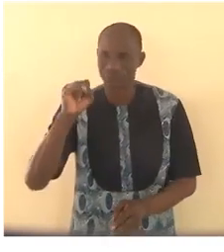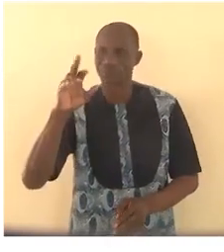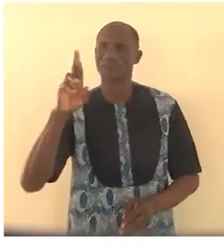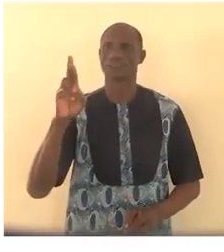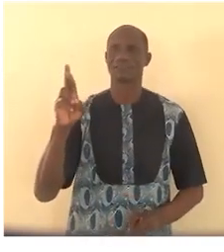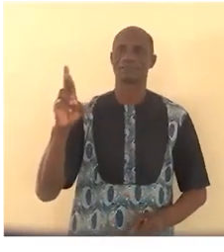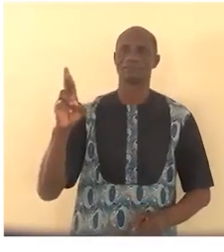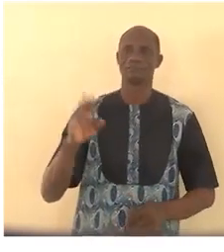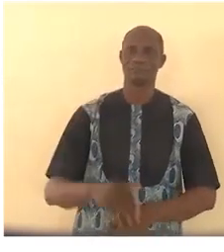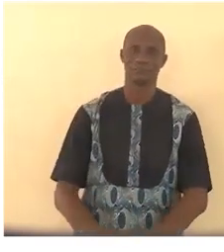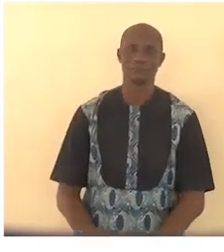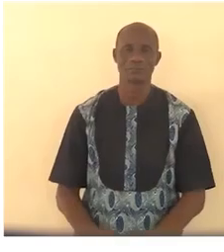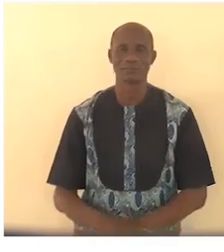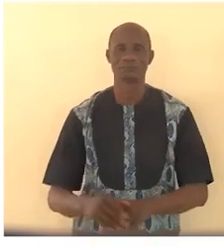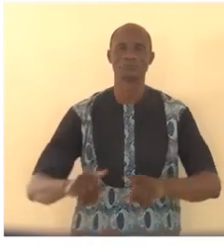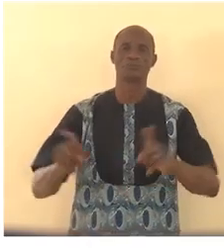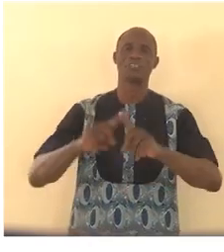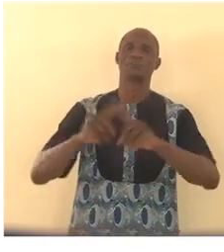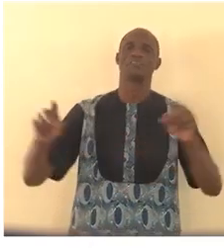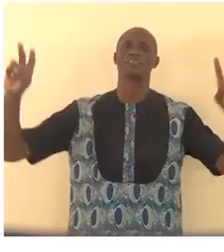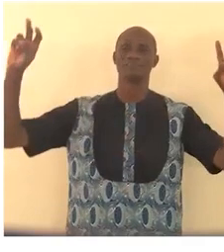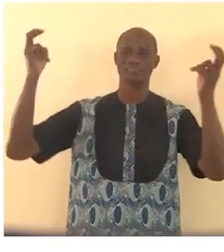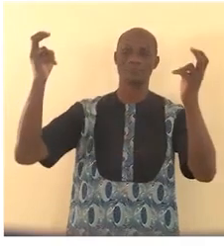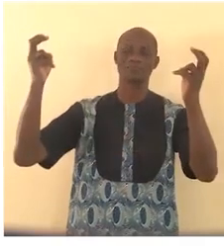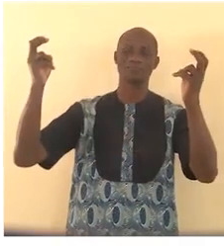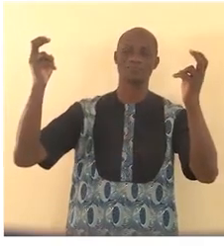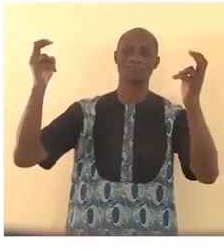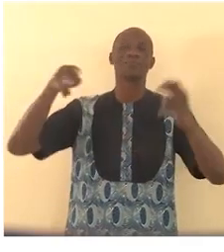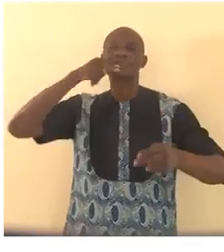Engineer Dr. Sam Amihuna of Oria Bani.